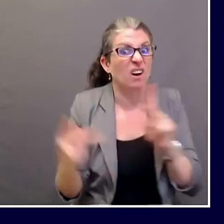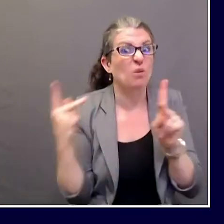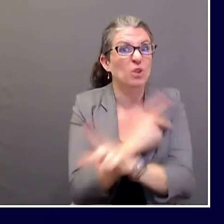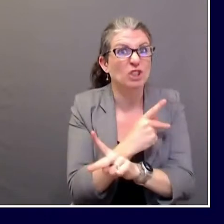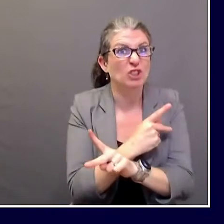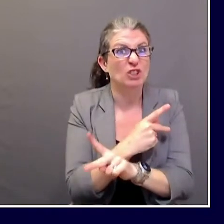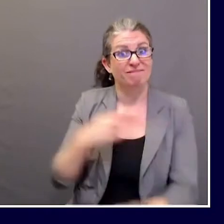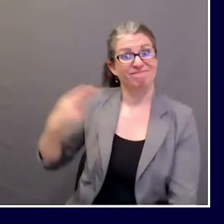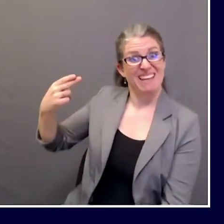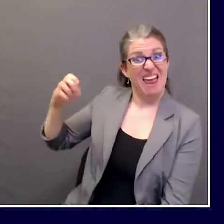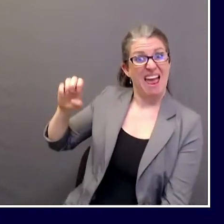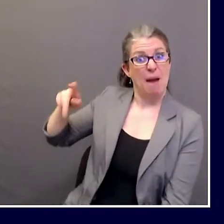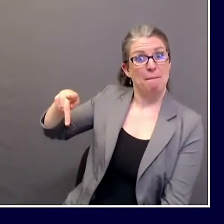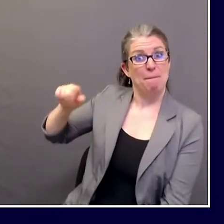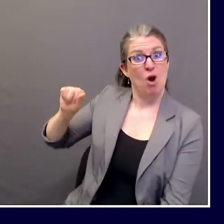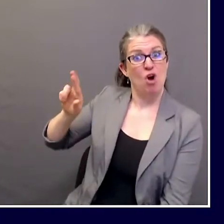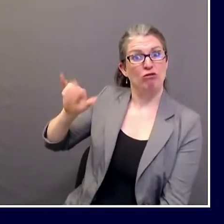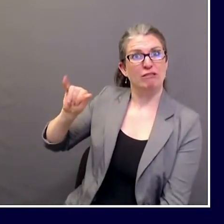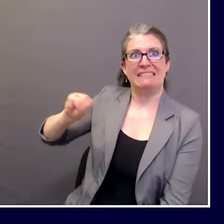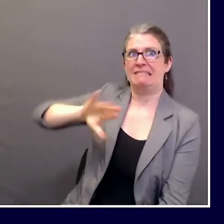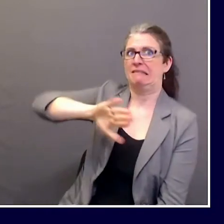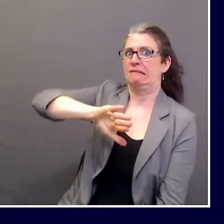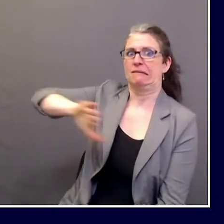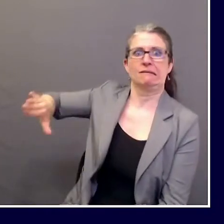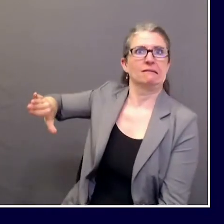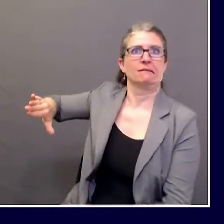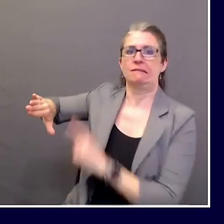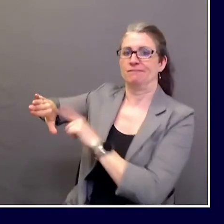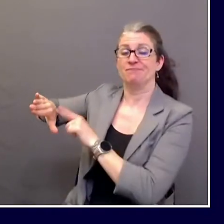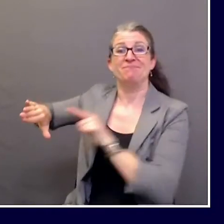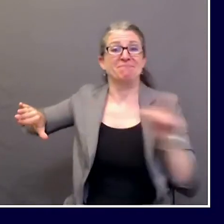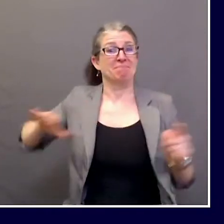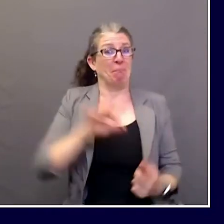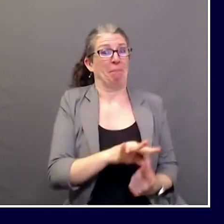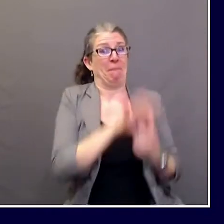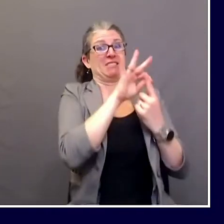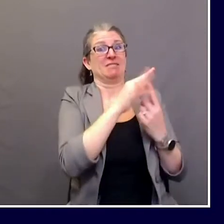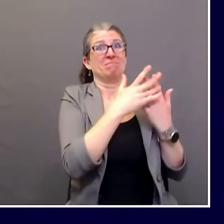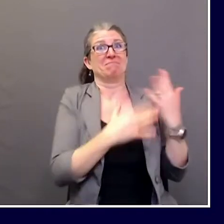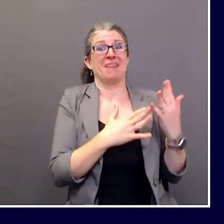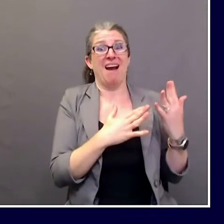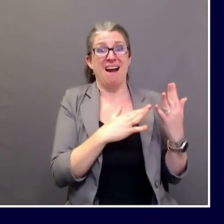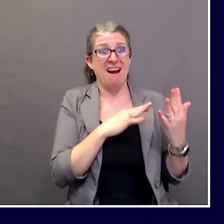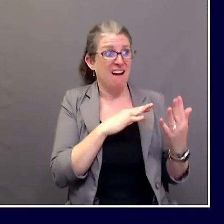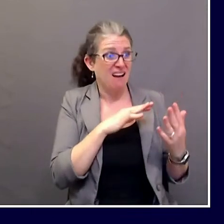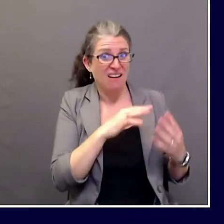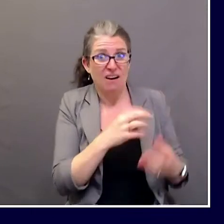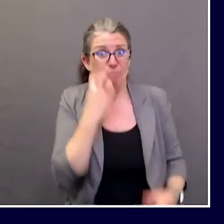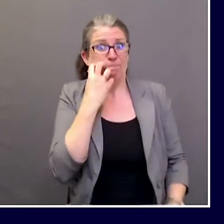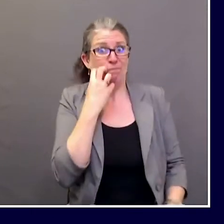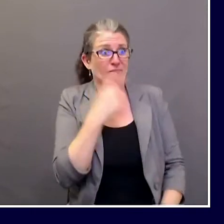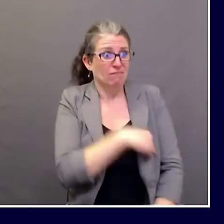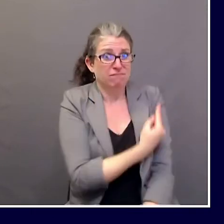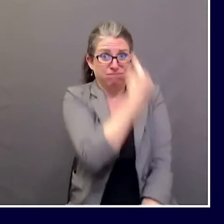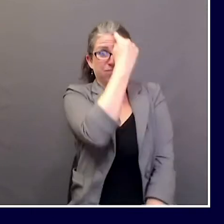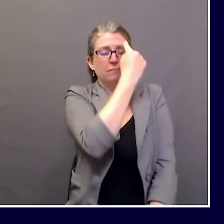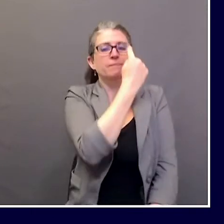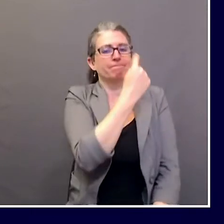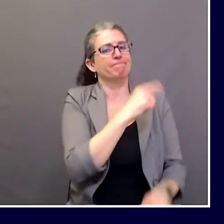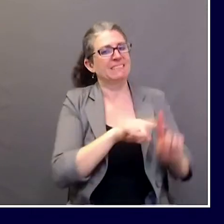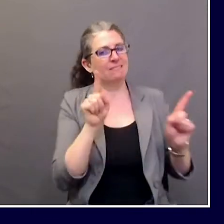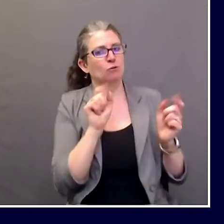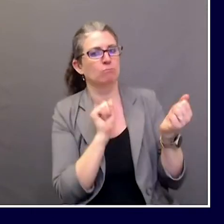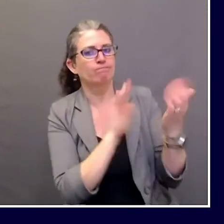of treatment. Now, tomorrow, an expert advisory committee for the US CDC is